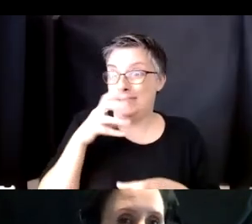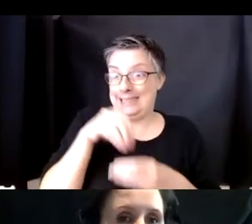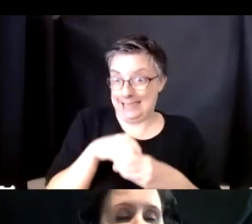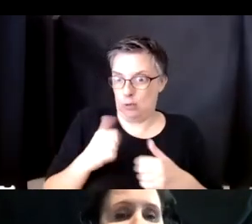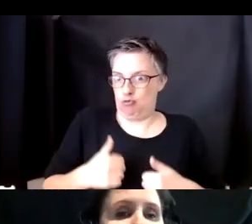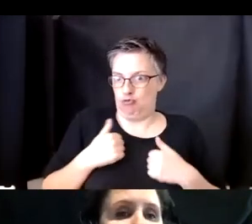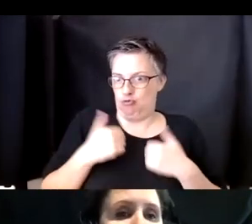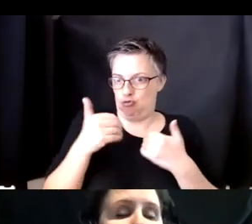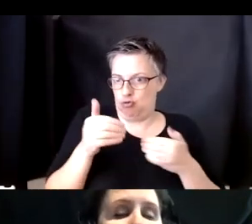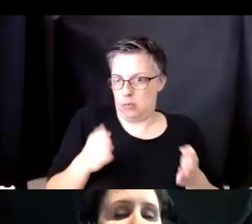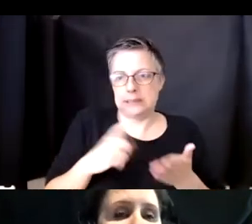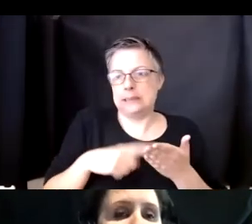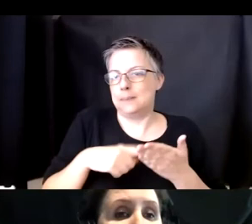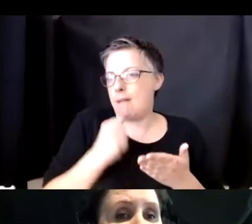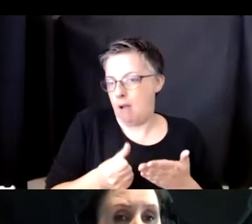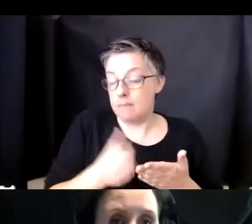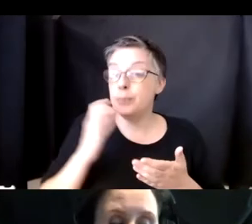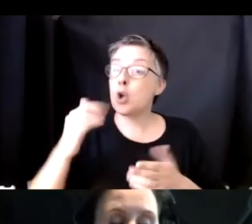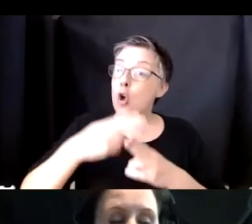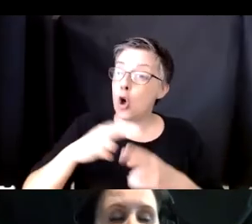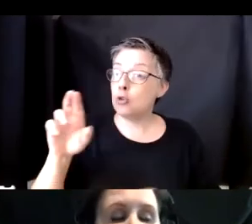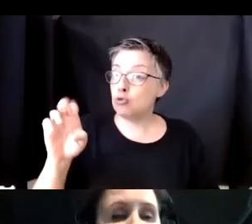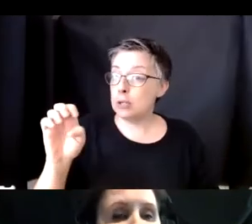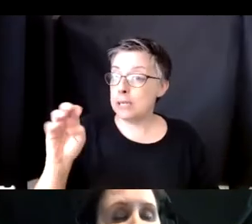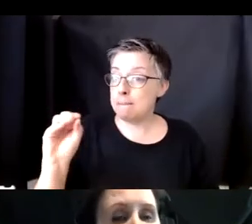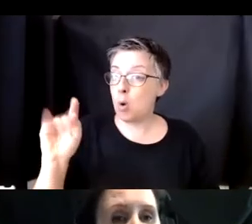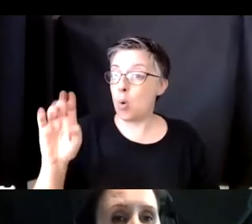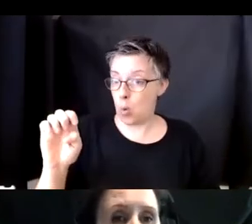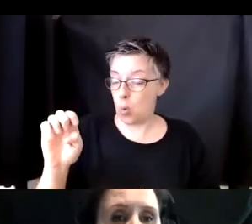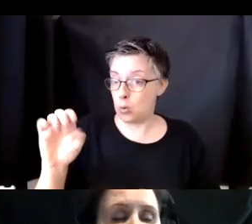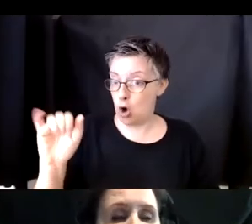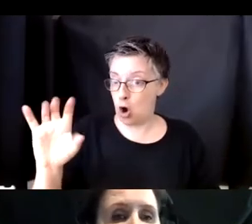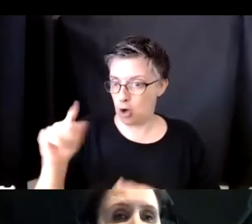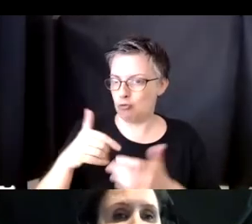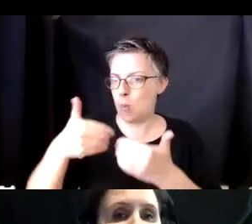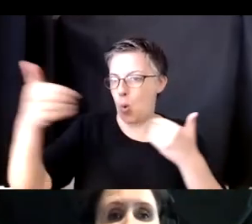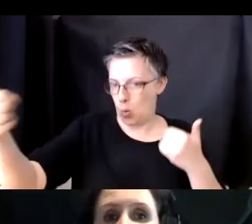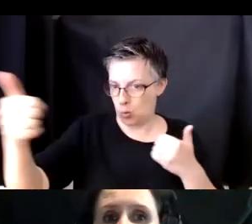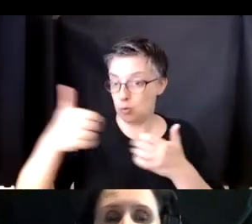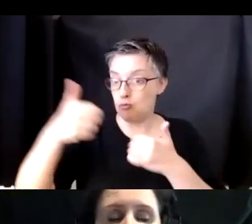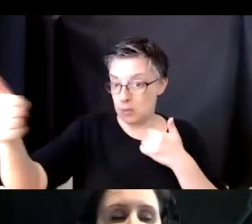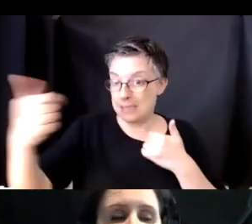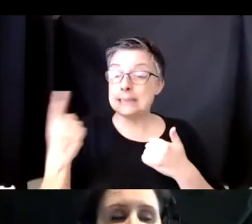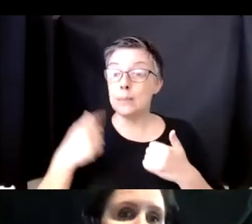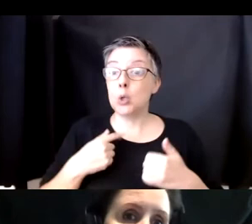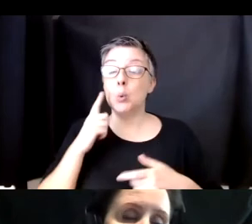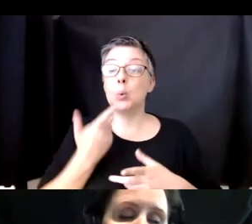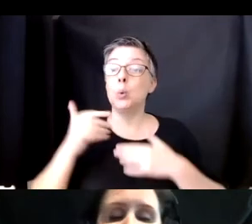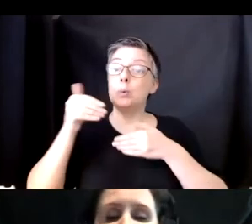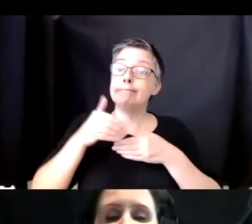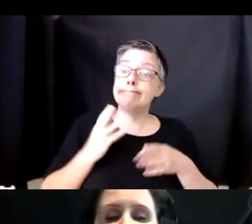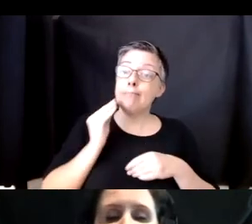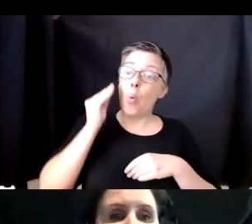the room, and so we call that remote CART. And so remote CART is somebody who is listening via the